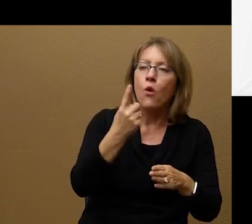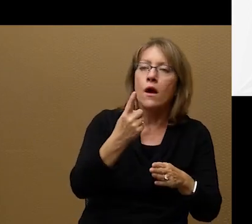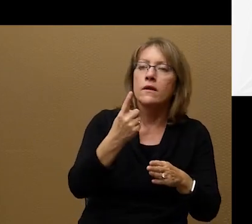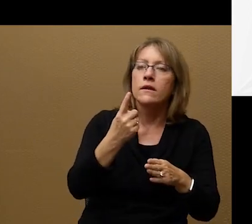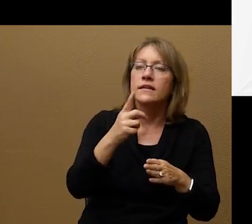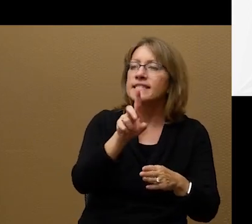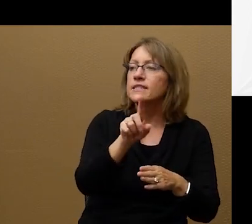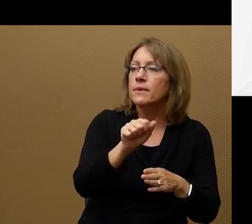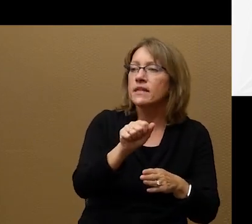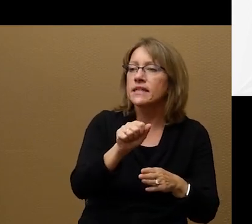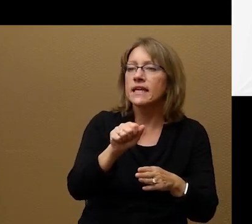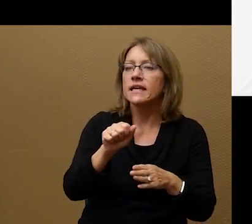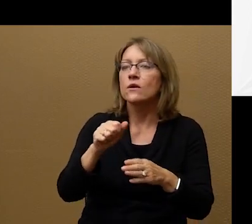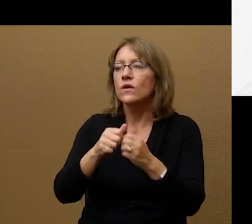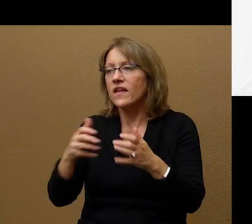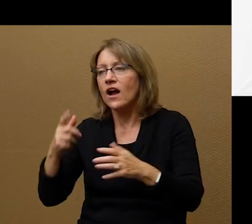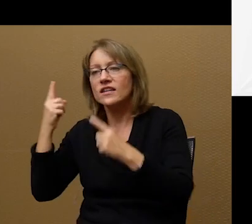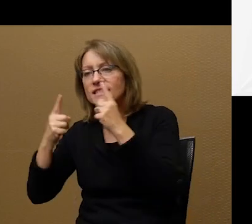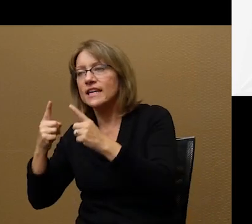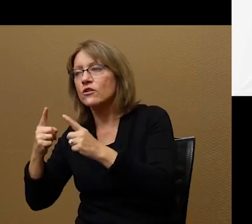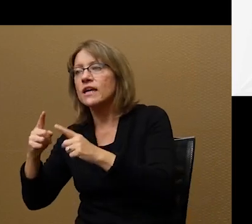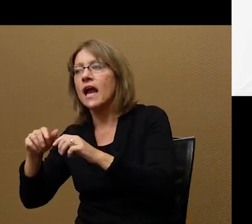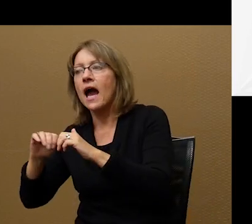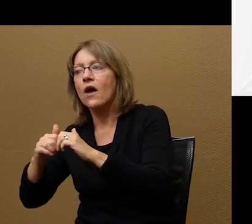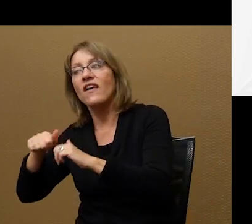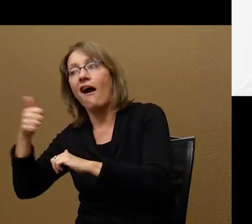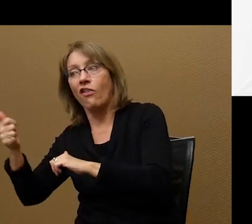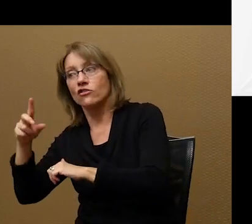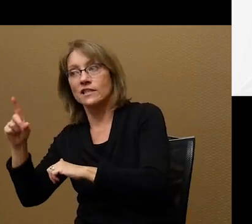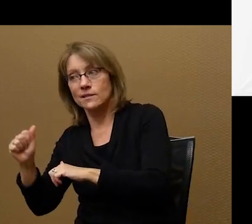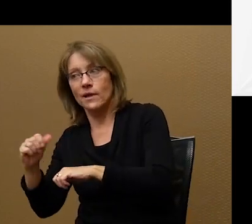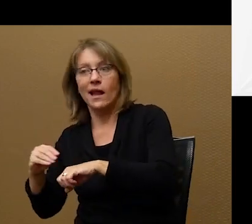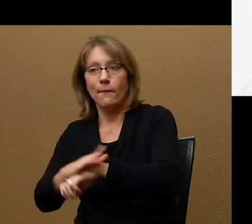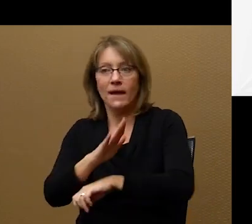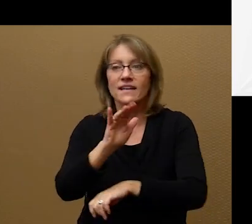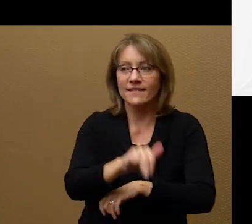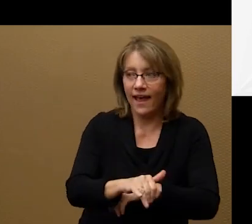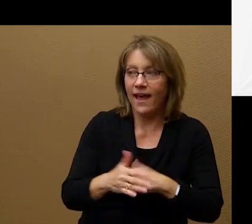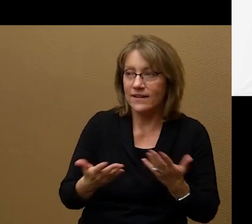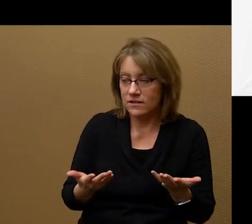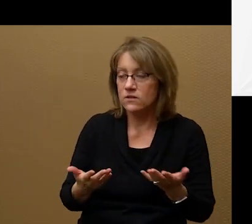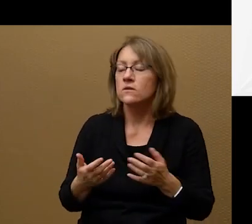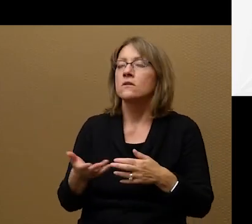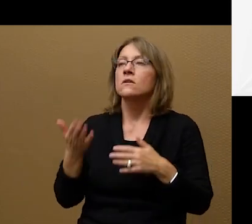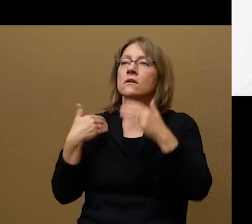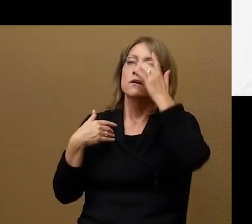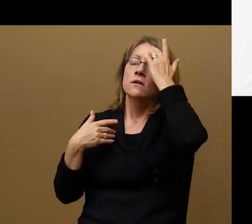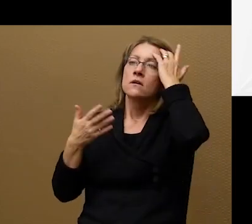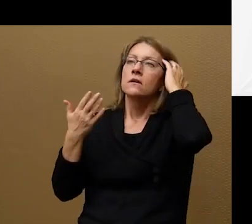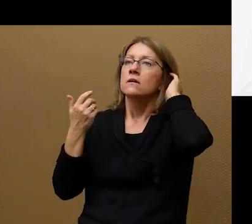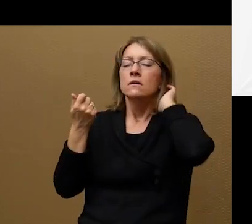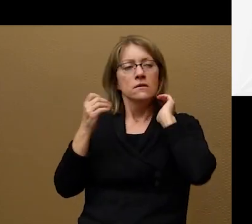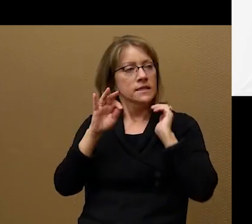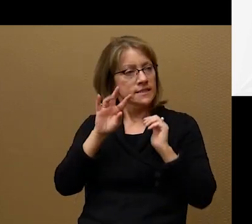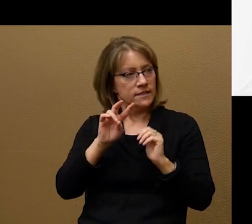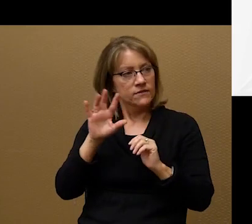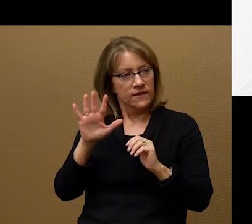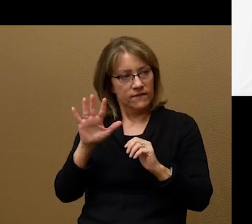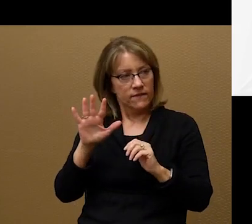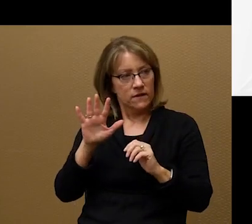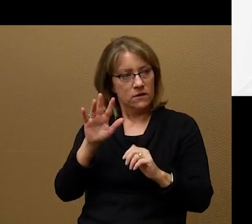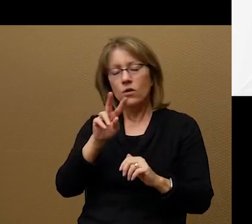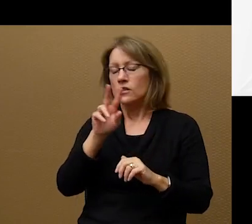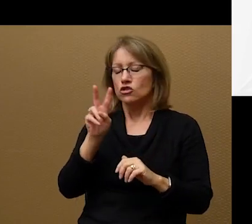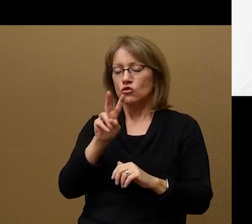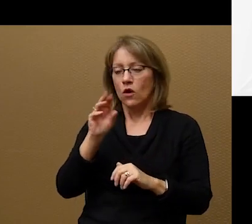In 2005, there was a study done just to see how many studies were out there on deaf and